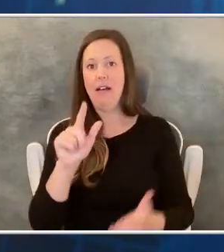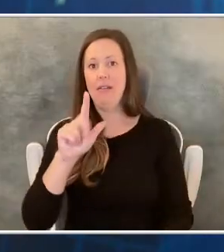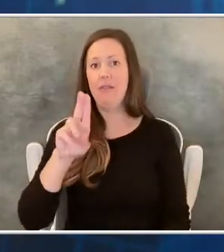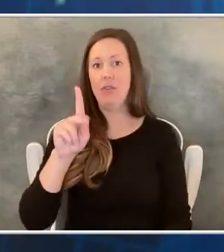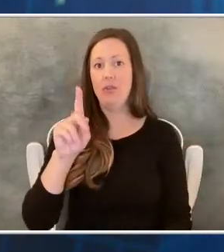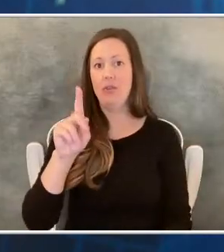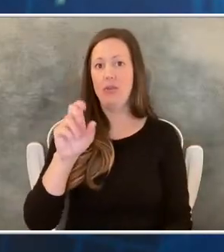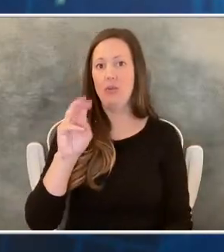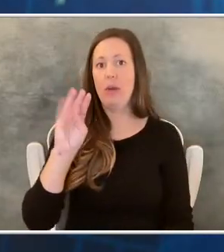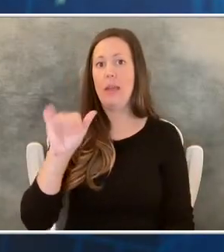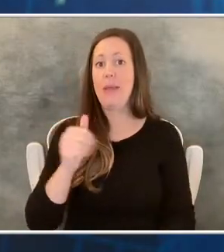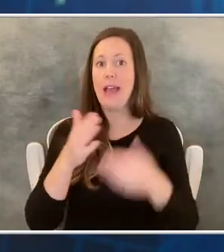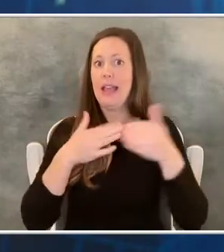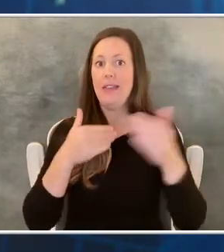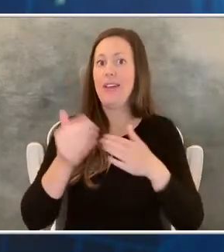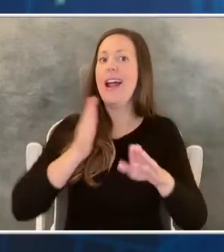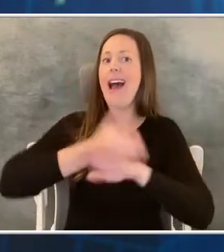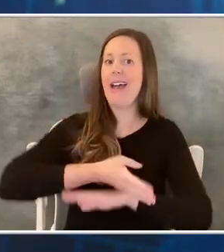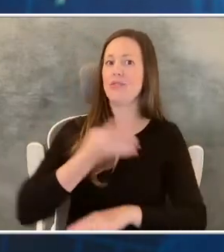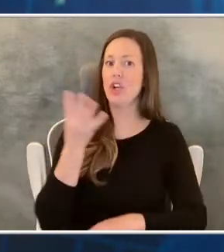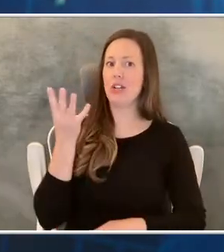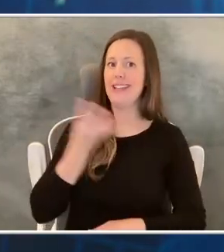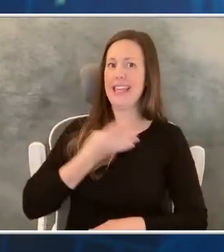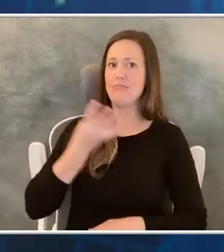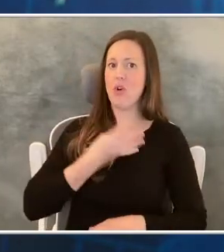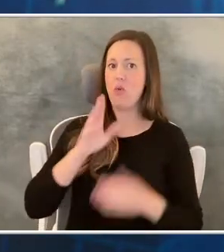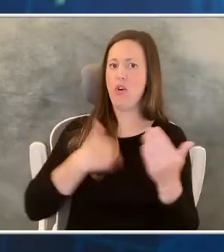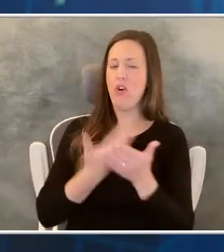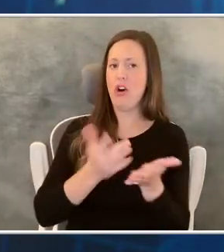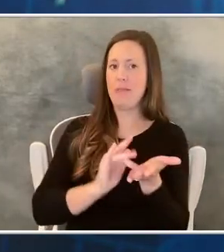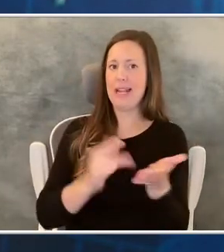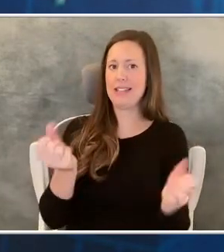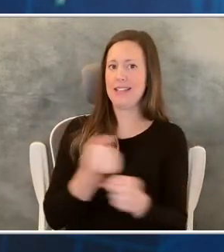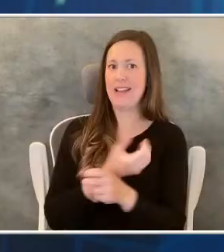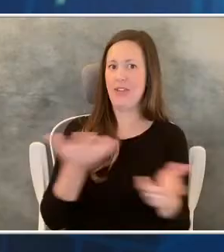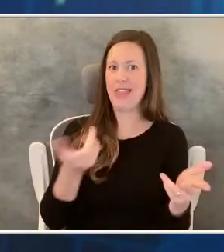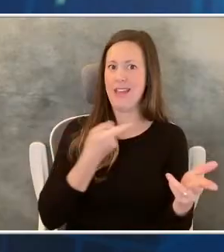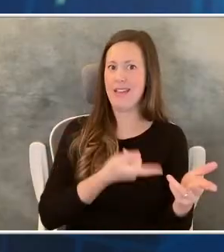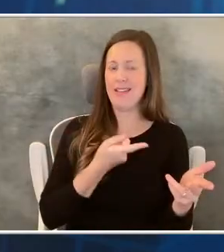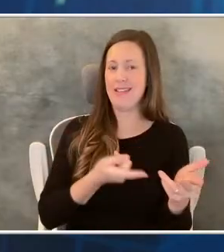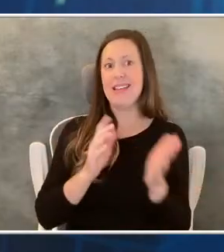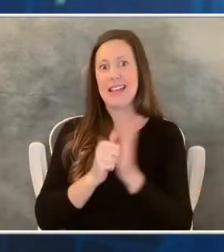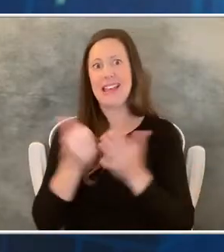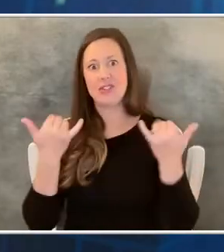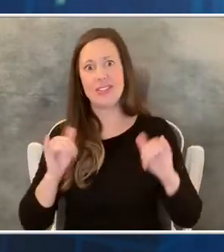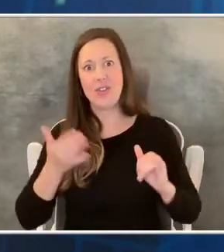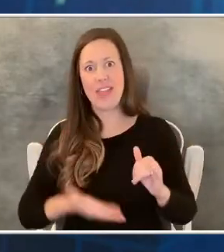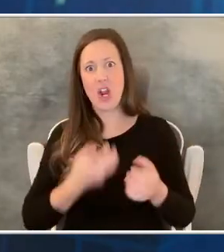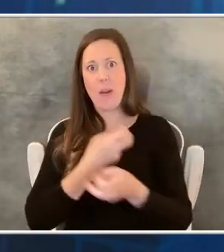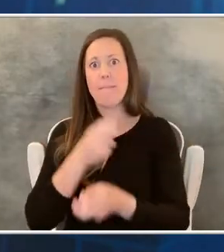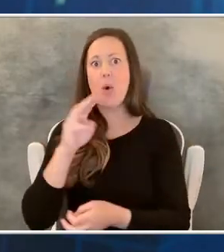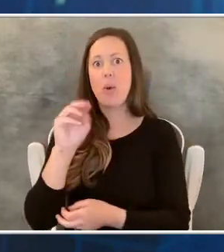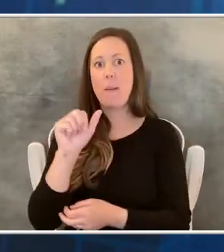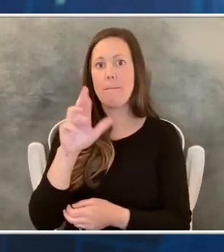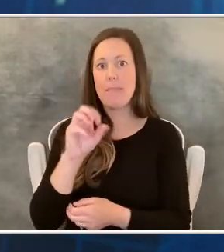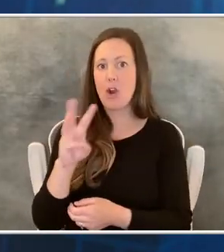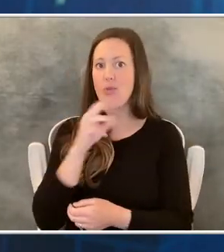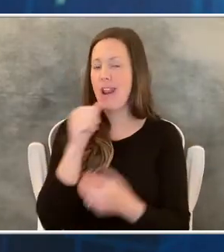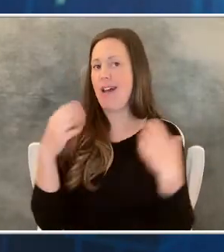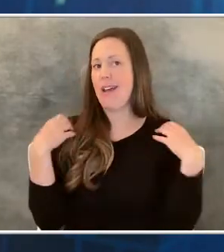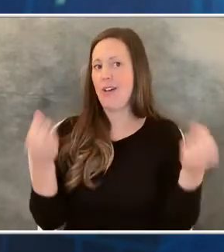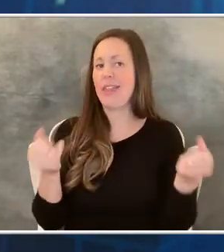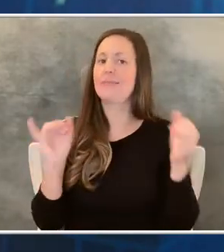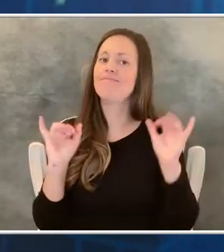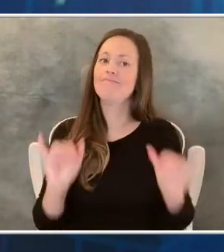her consolidation chemotherapy, and her bone marrow was not looking healthy. And that is why we decided that